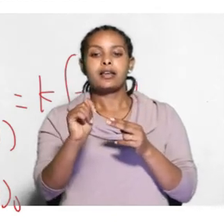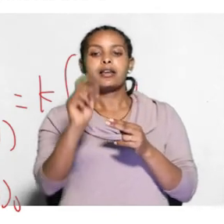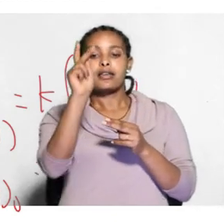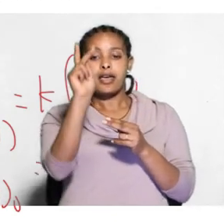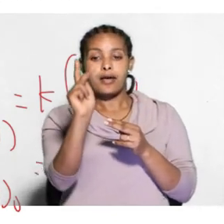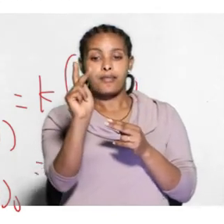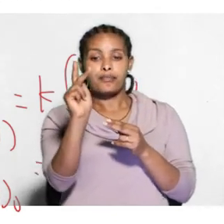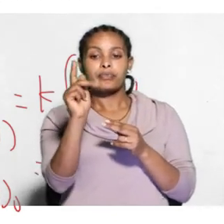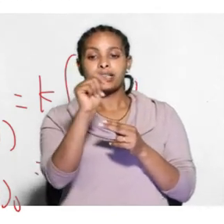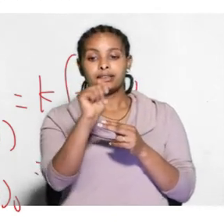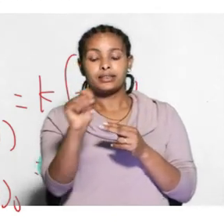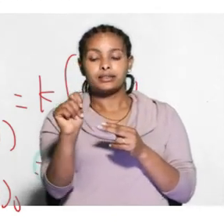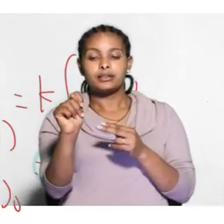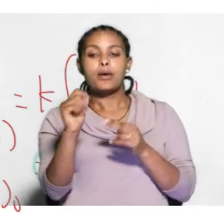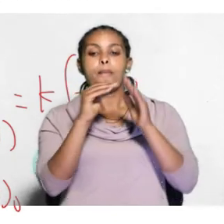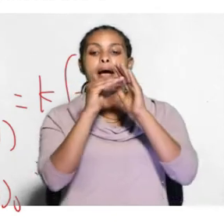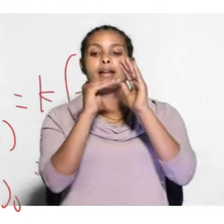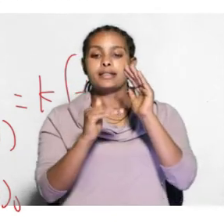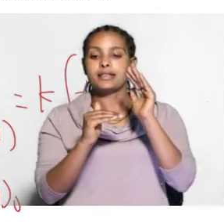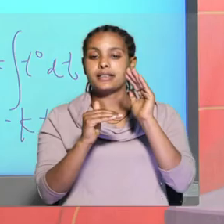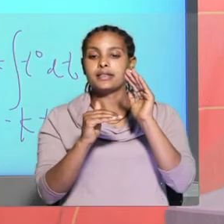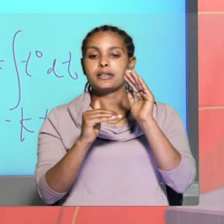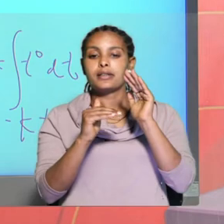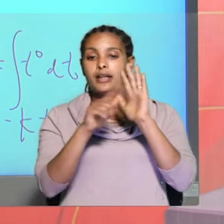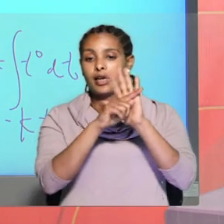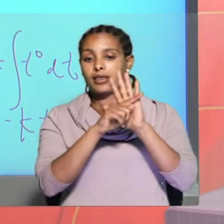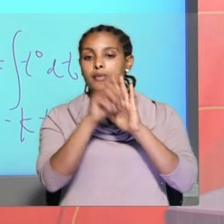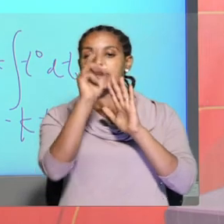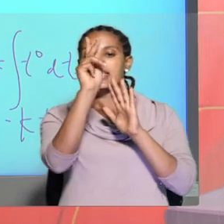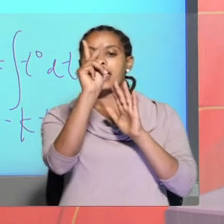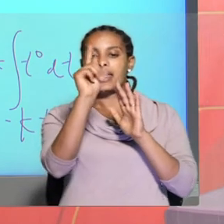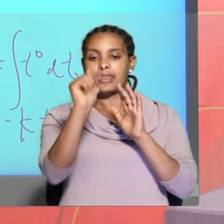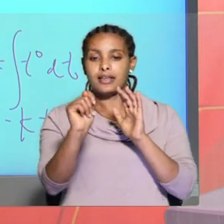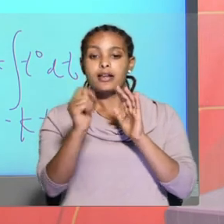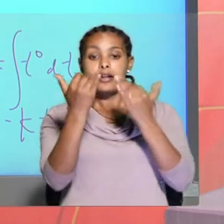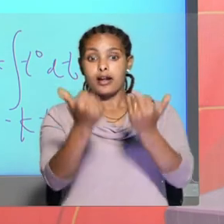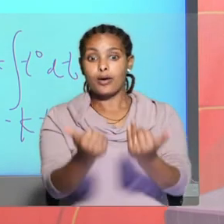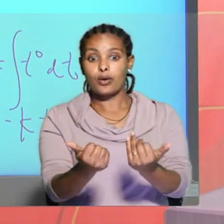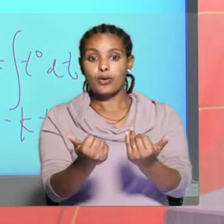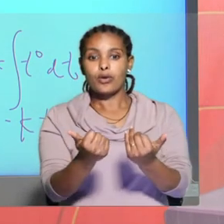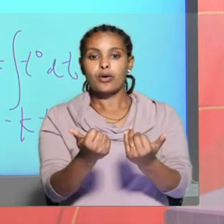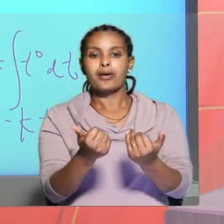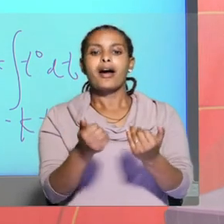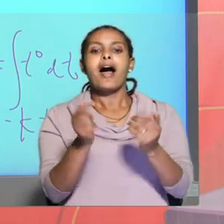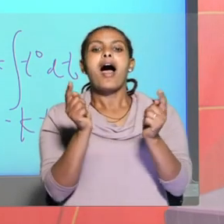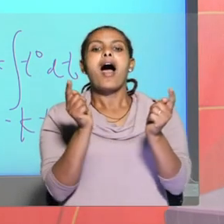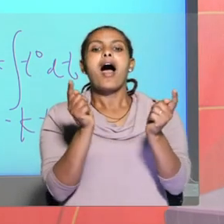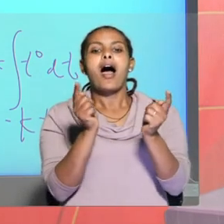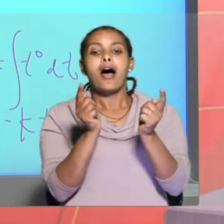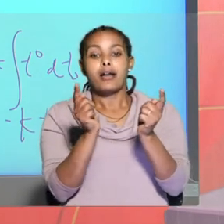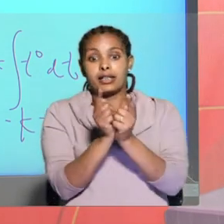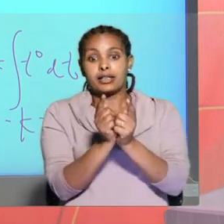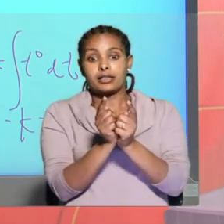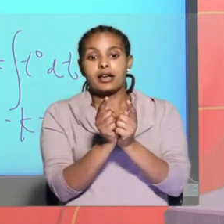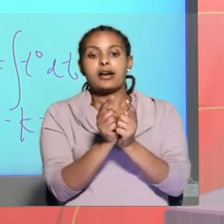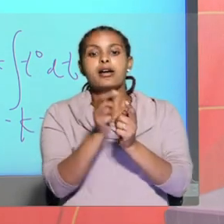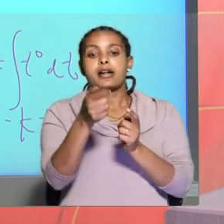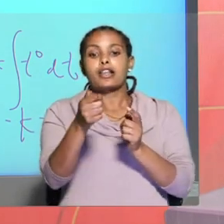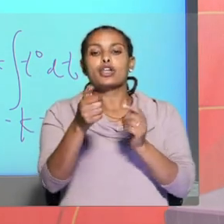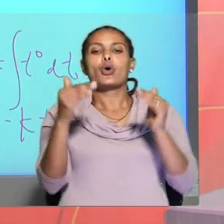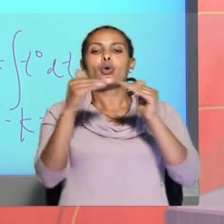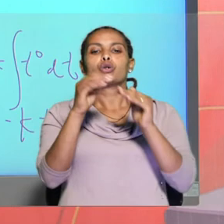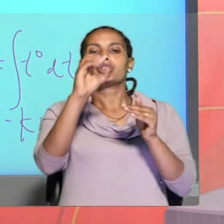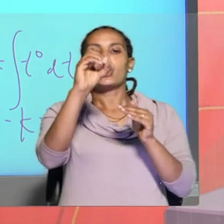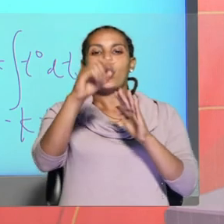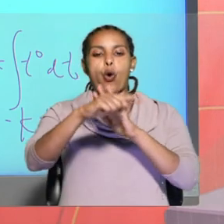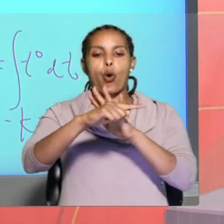k t minus k now an integrated red equation for a